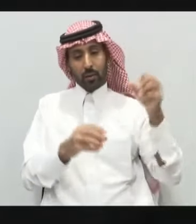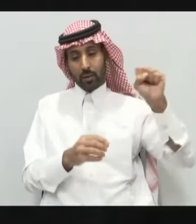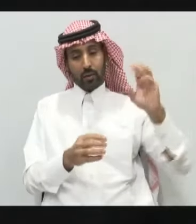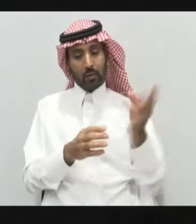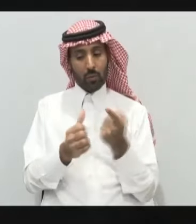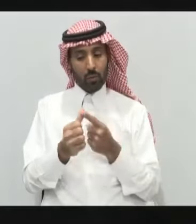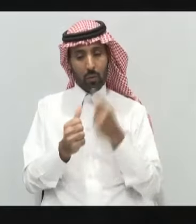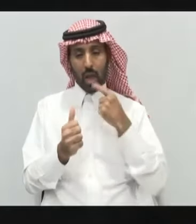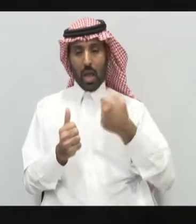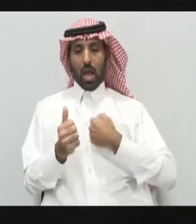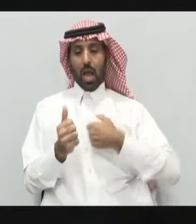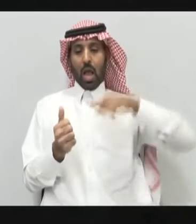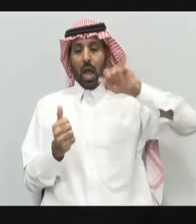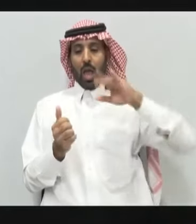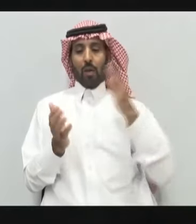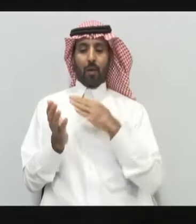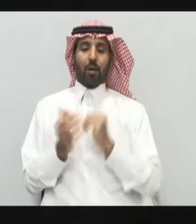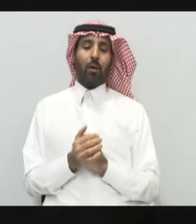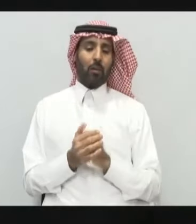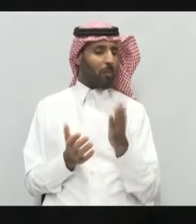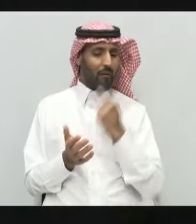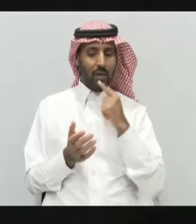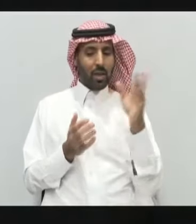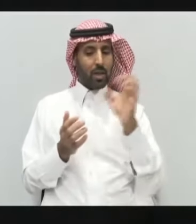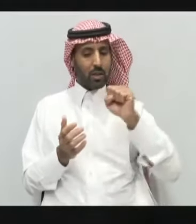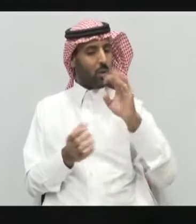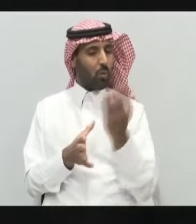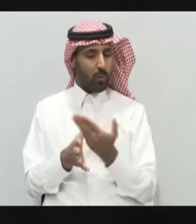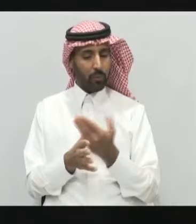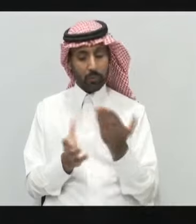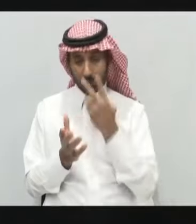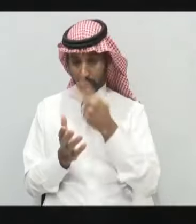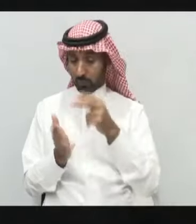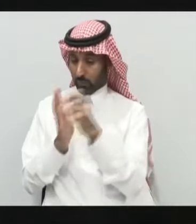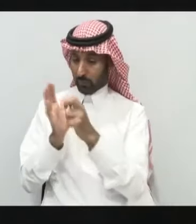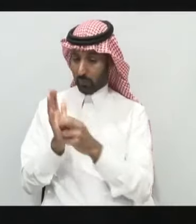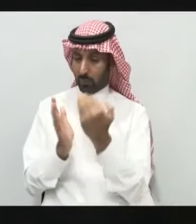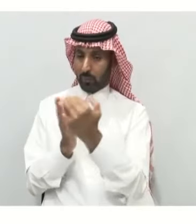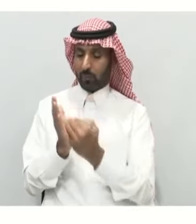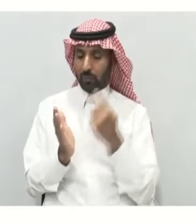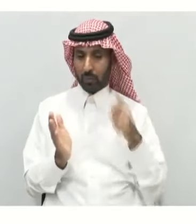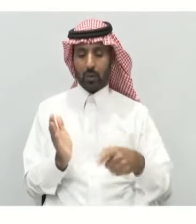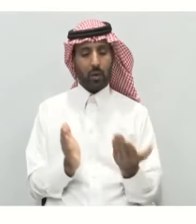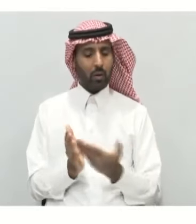S to this verb and not the first one? Let's have a look at our grammar rule for today.